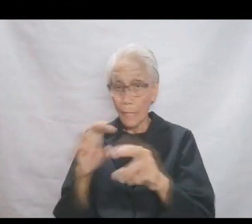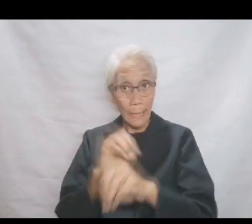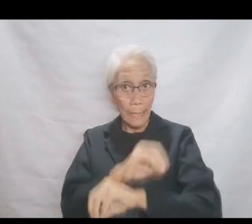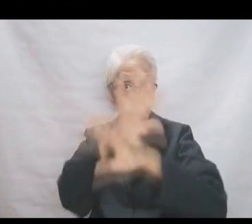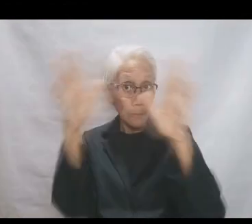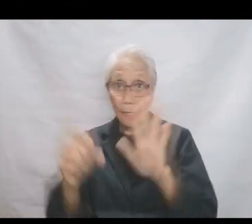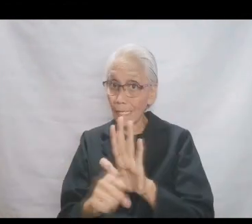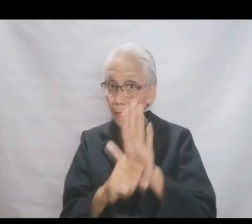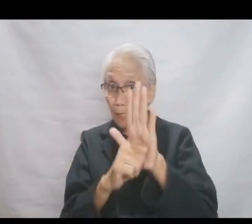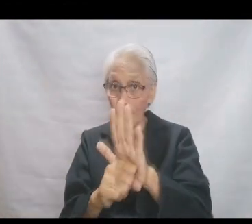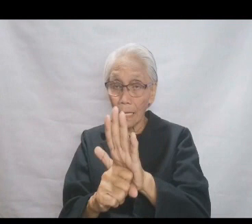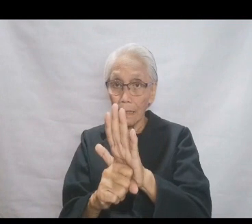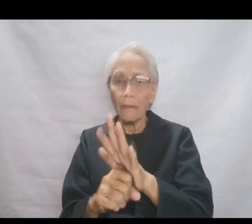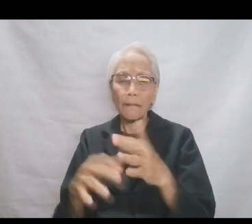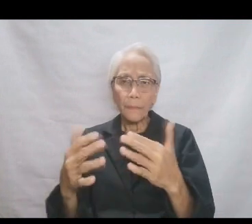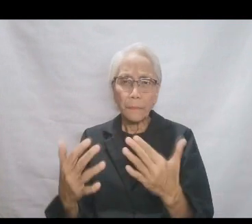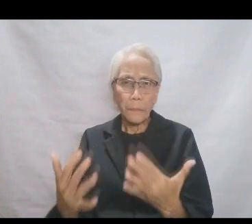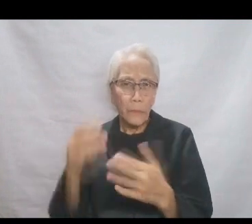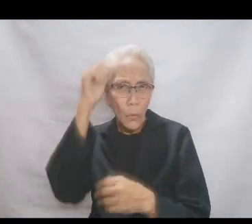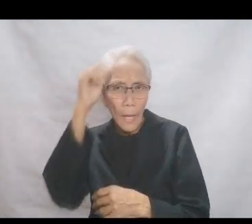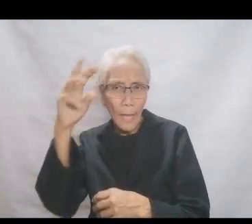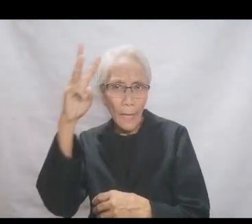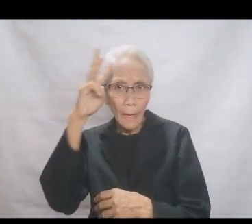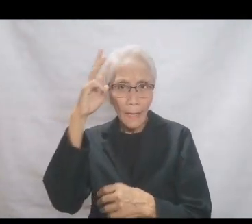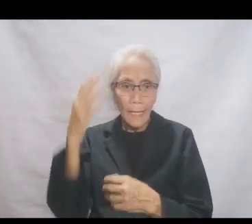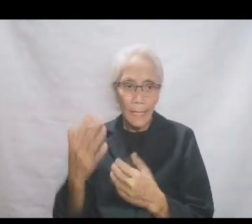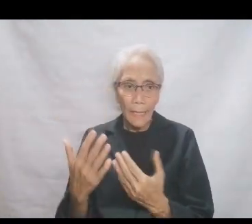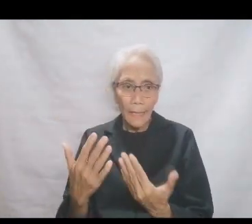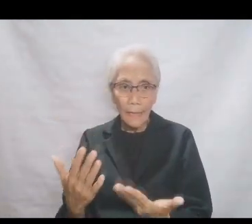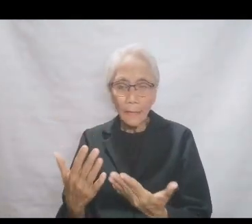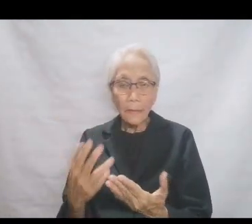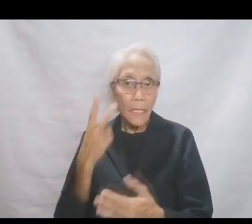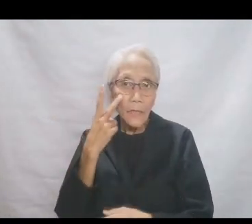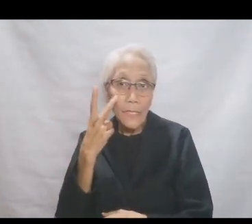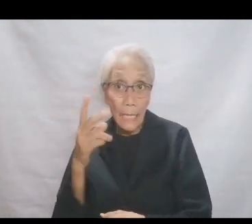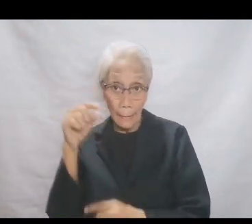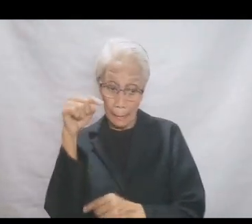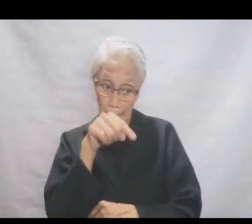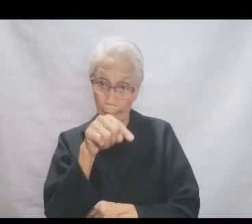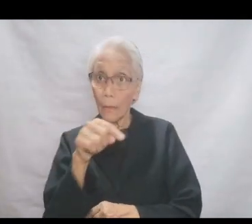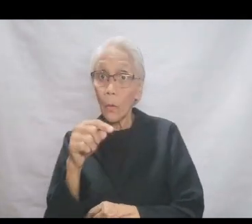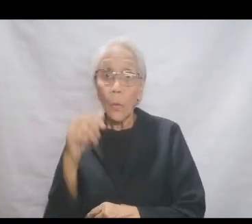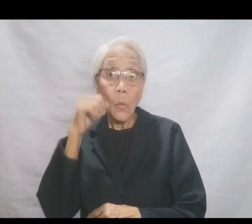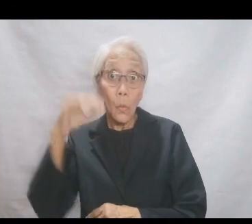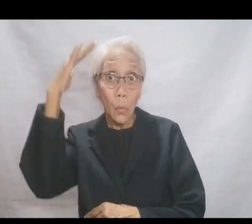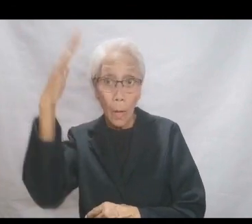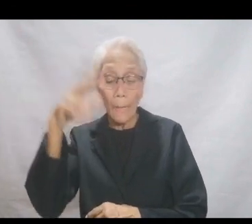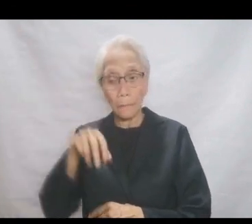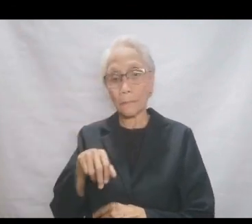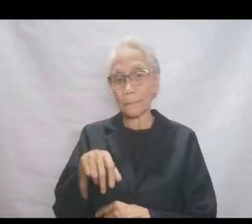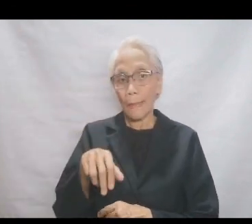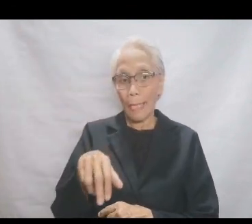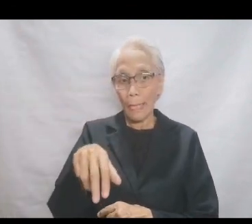Now, one of the very clearest signs of a kundalini awakening has always been these kriyas. You see this woman involved